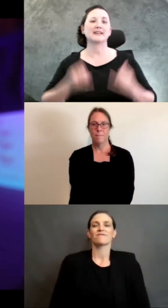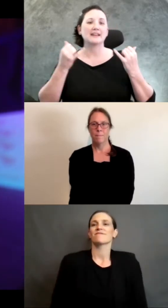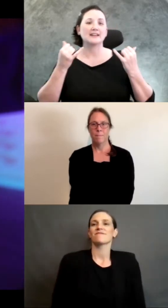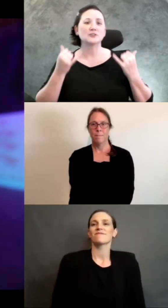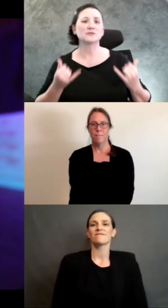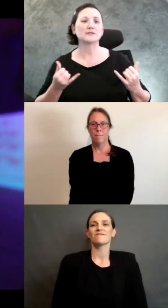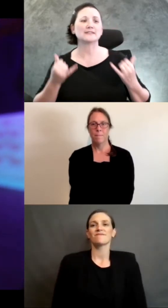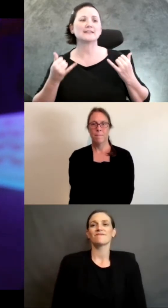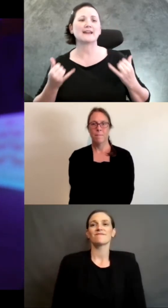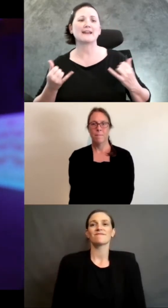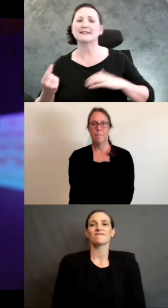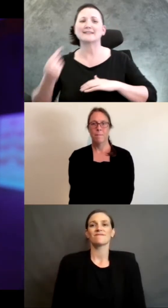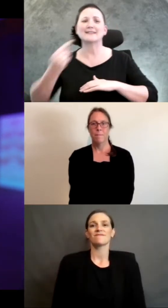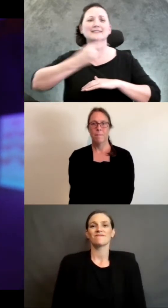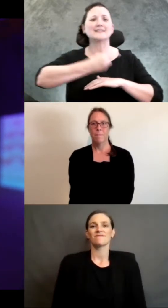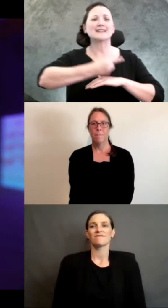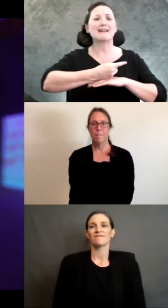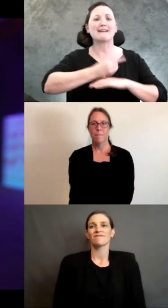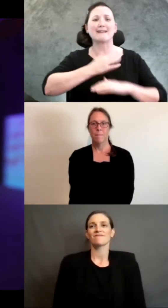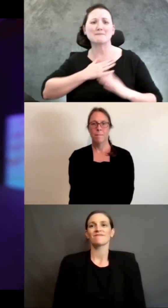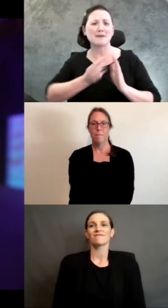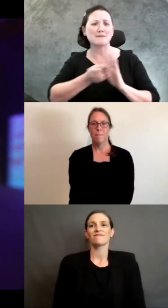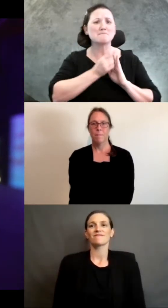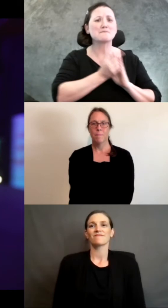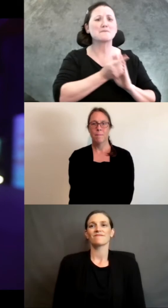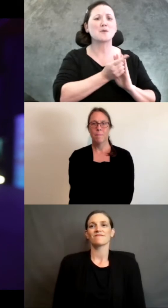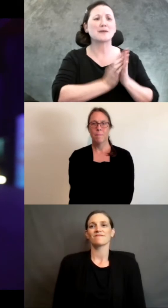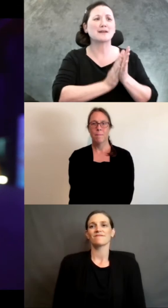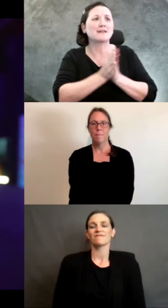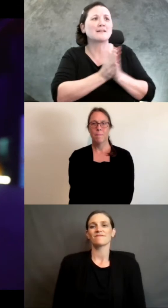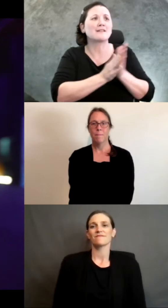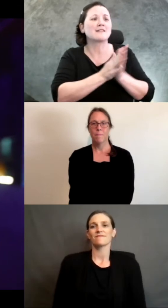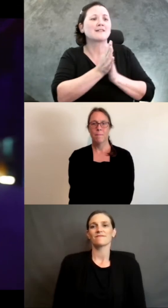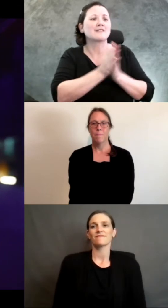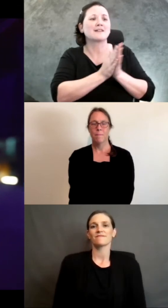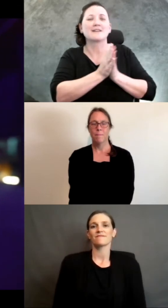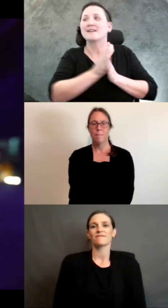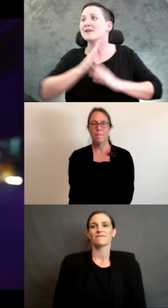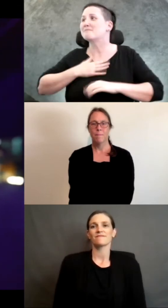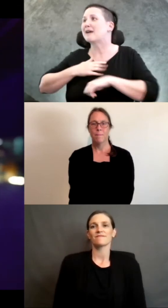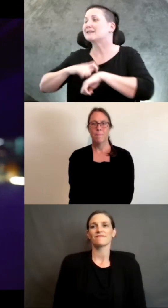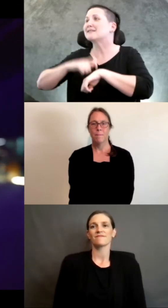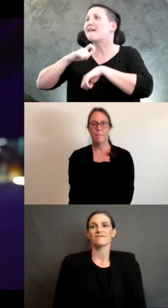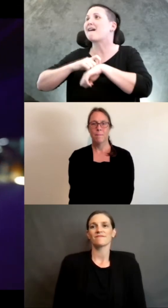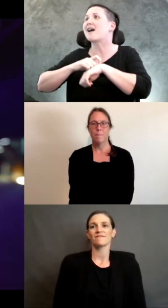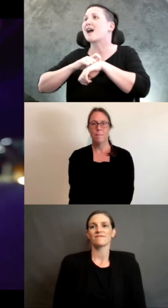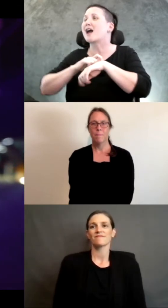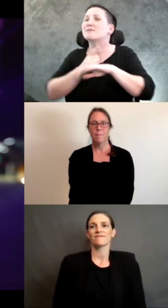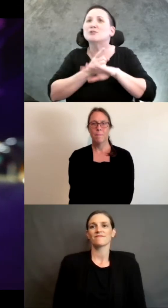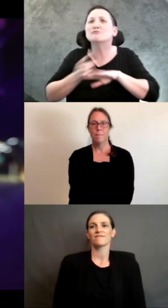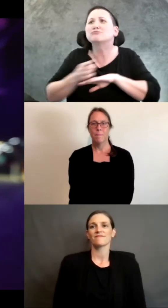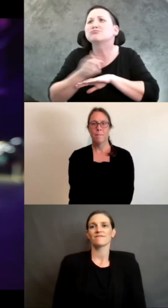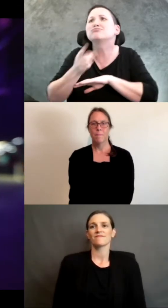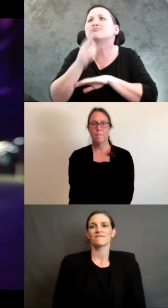Today is the day, my moment, my time to explore